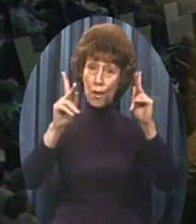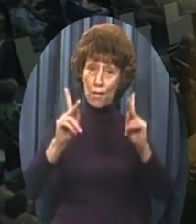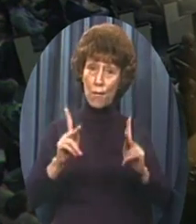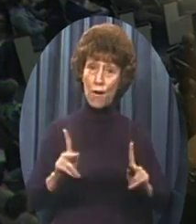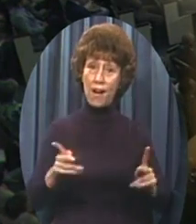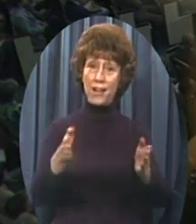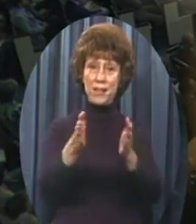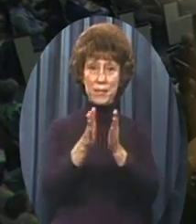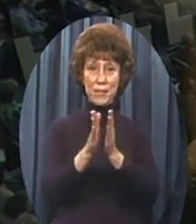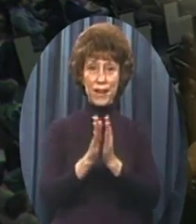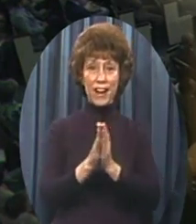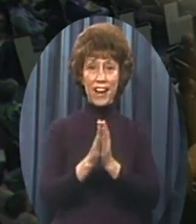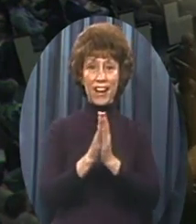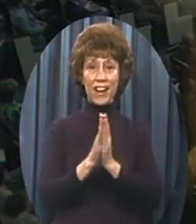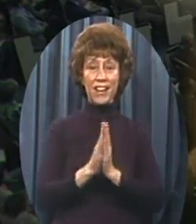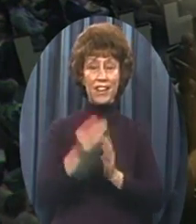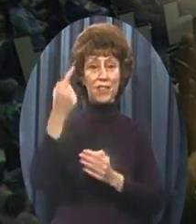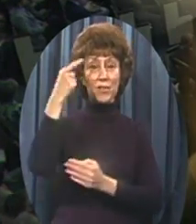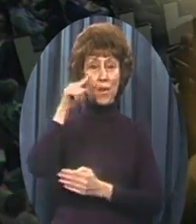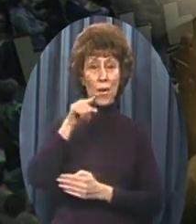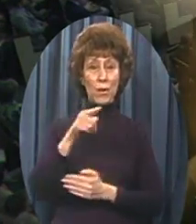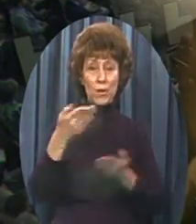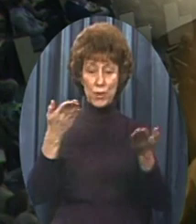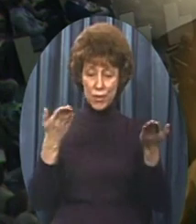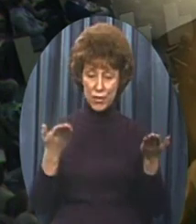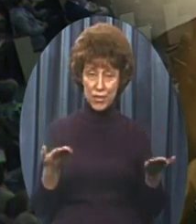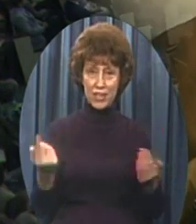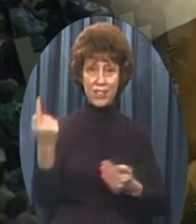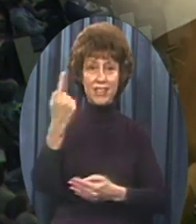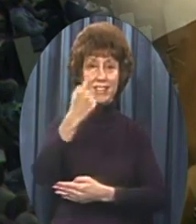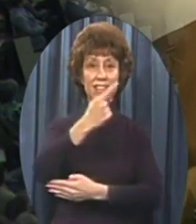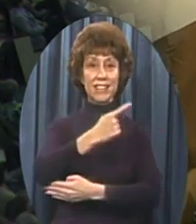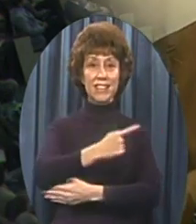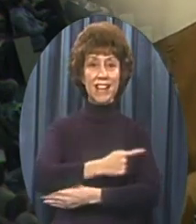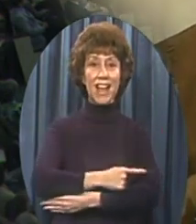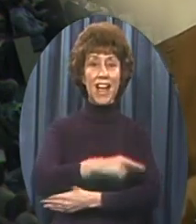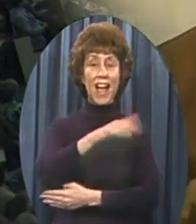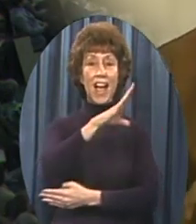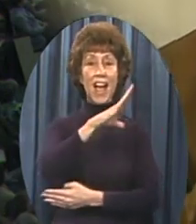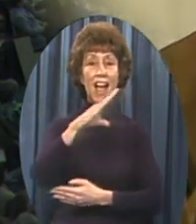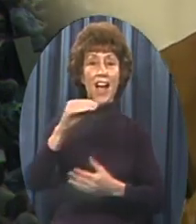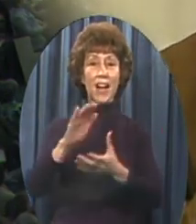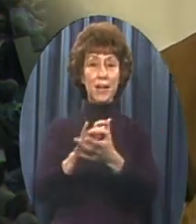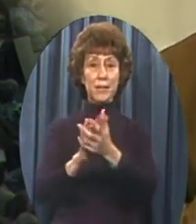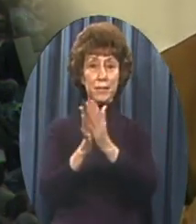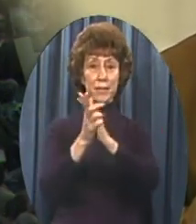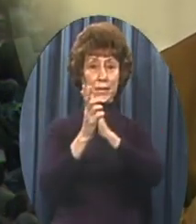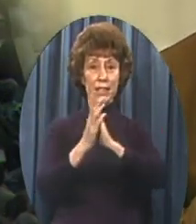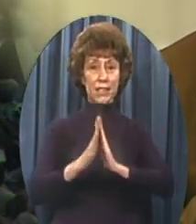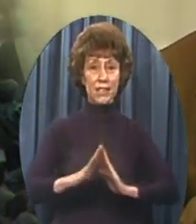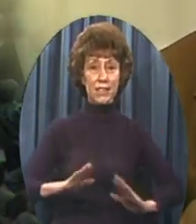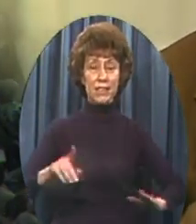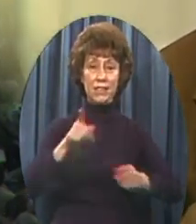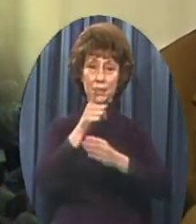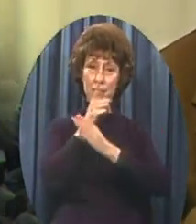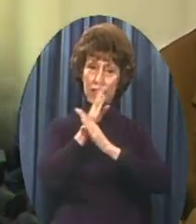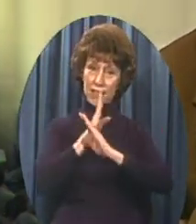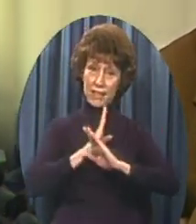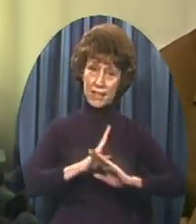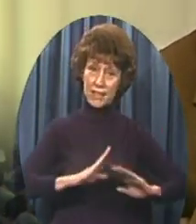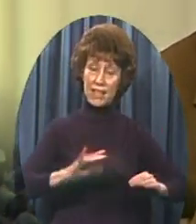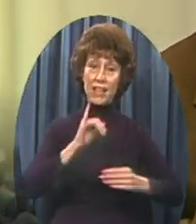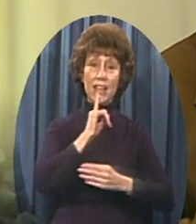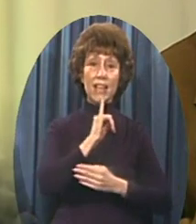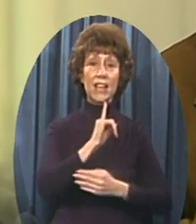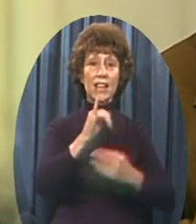praying for you this very day. And peace be still is